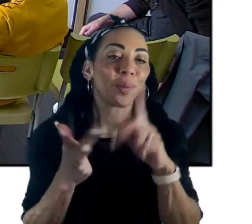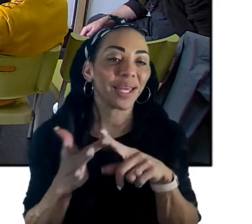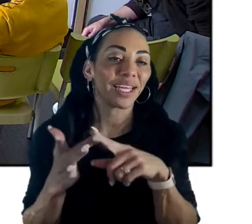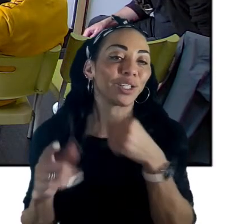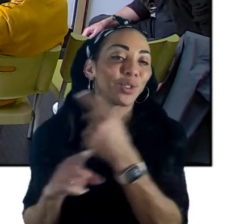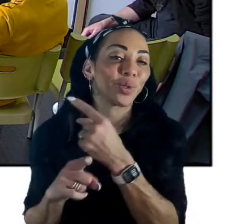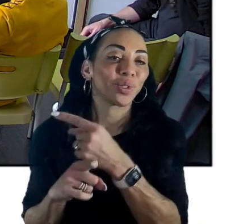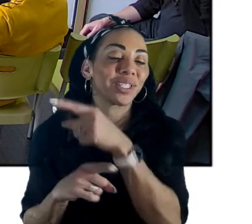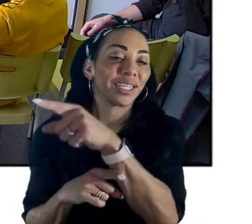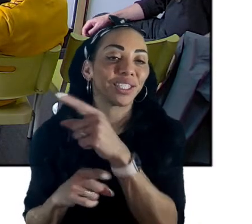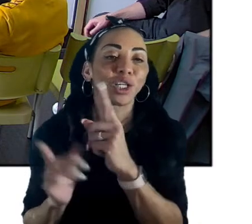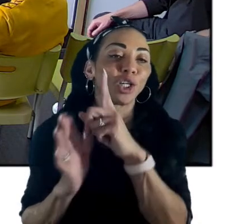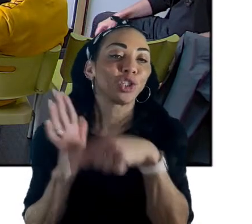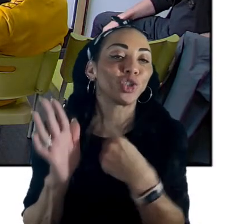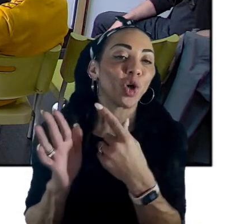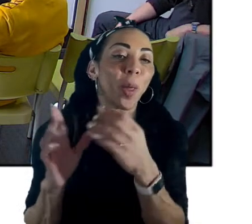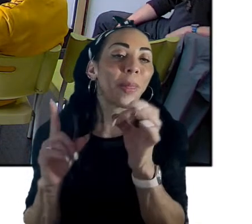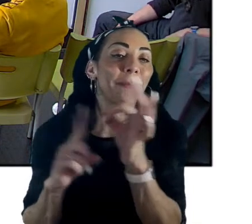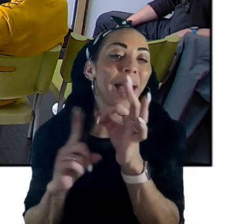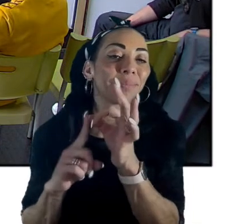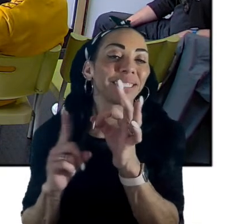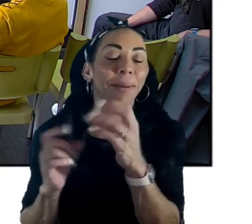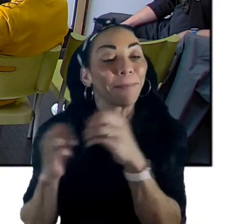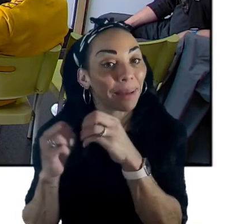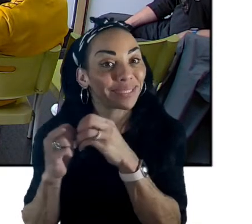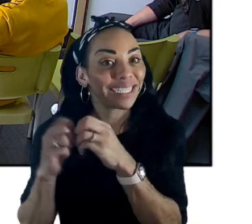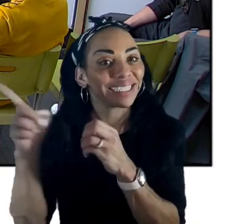Maybe the person that you were messaging